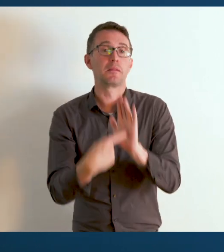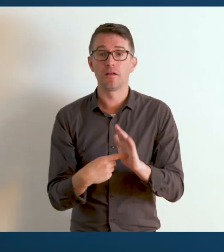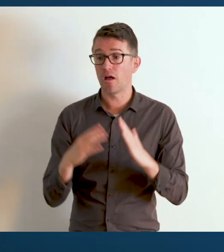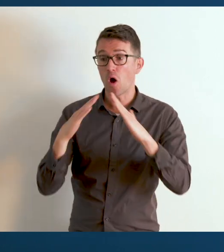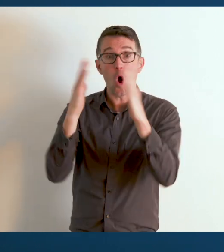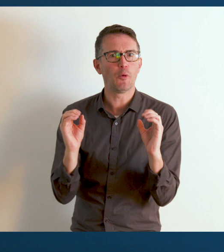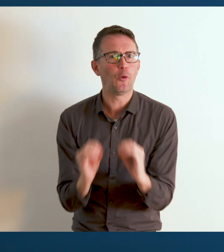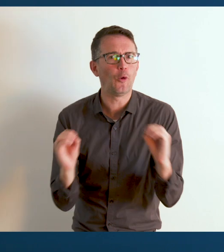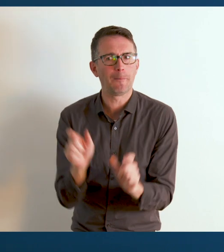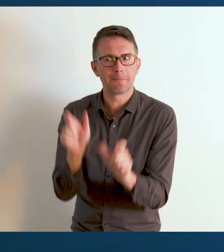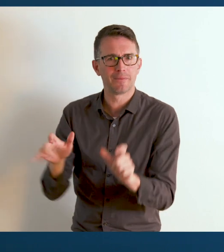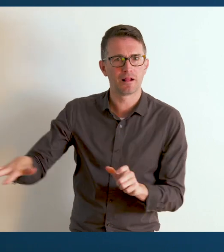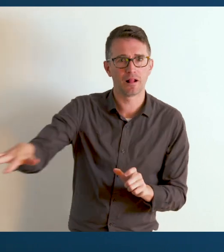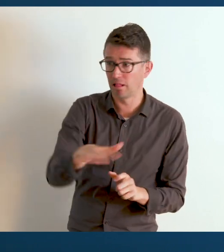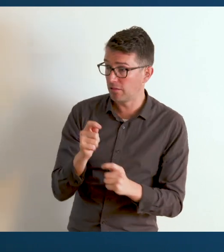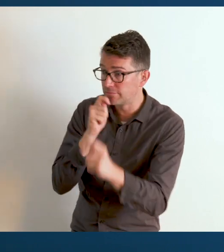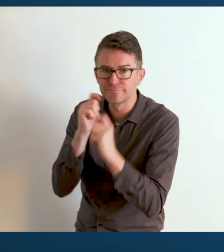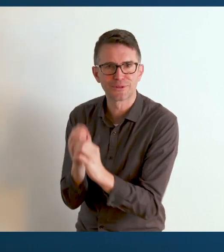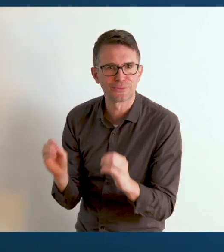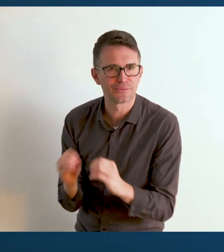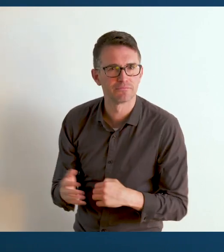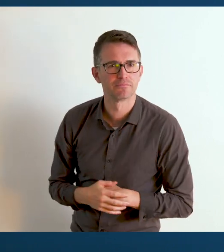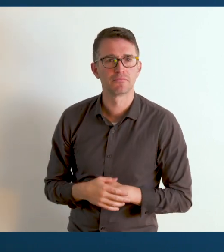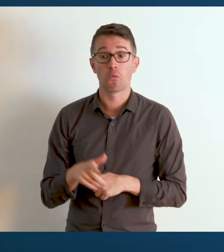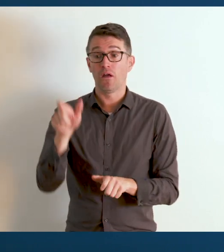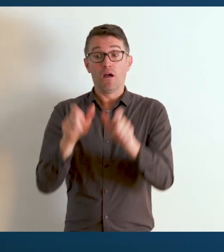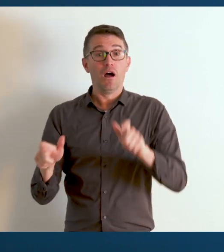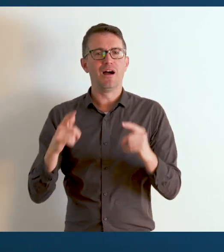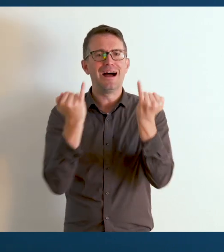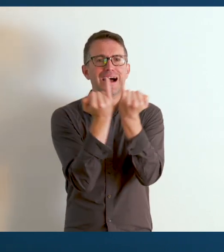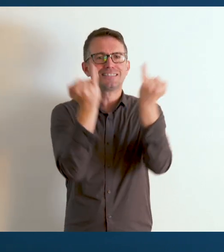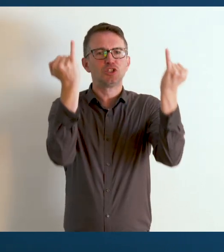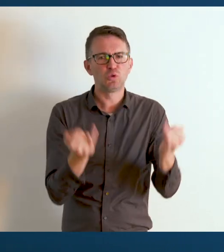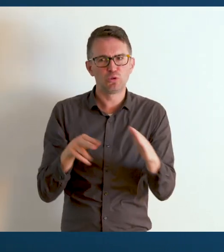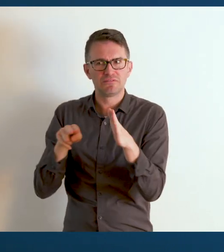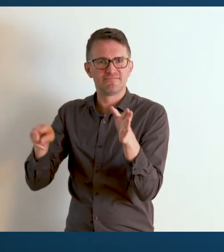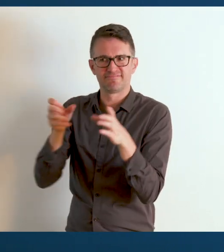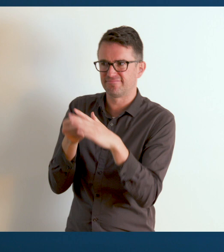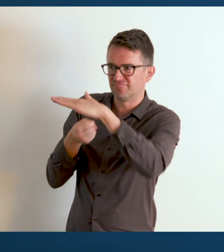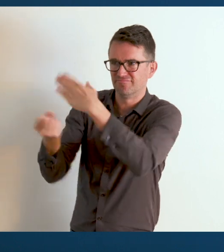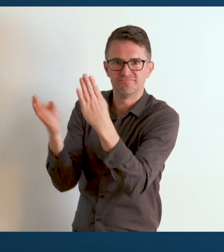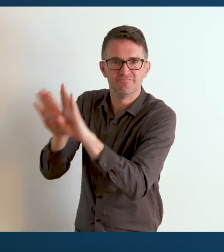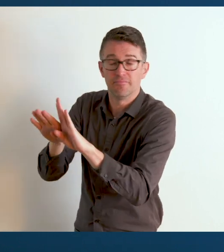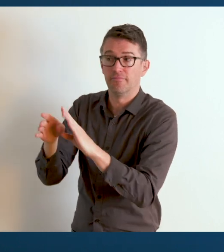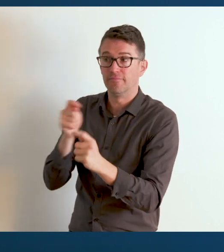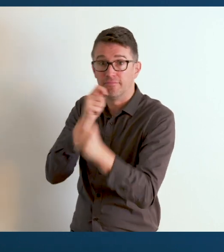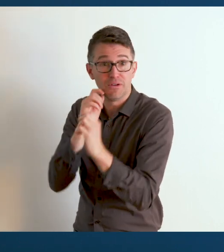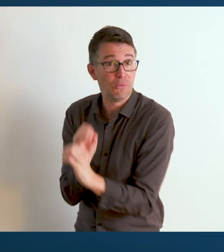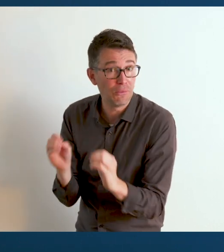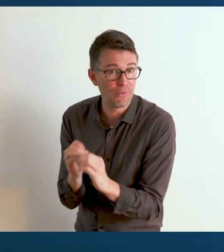include the homeless population, people who live in institutions, and refugees. If